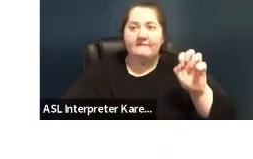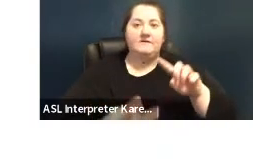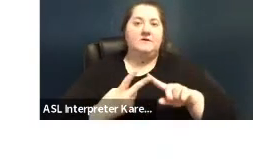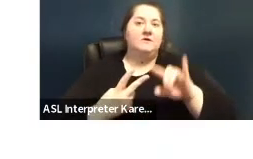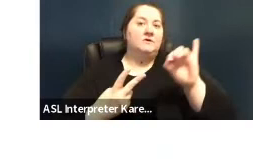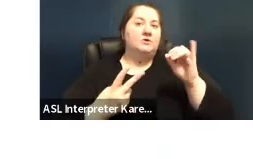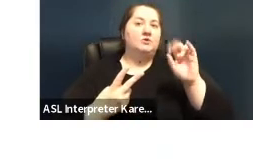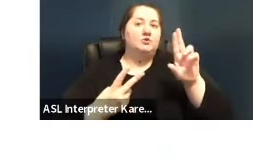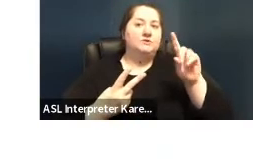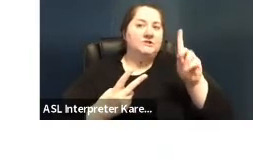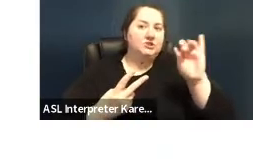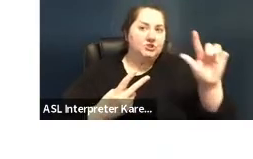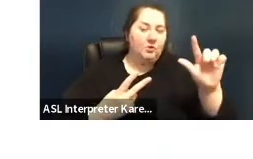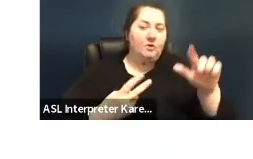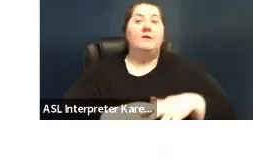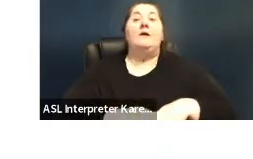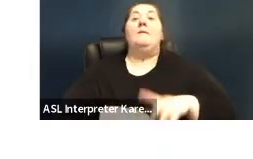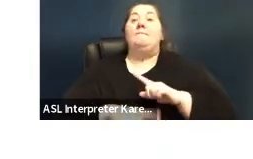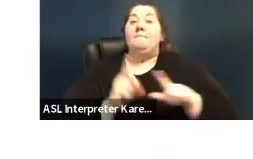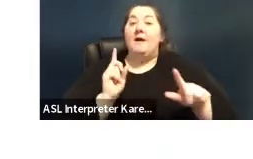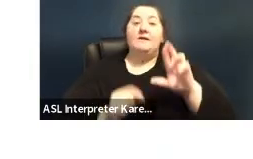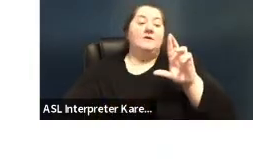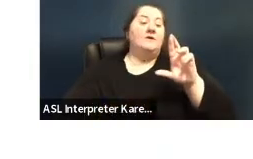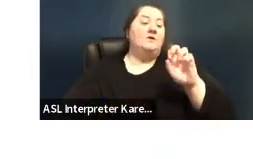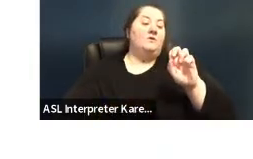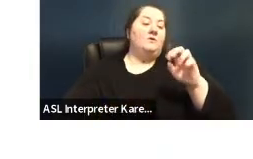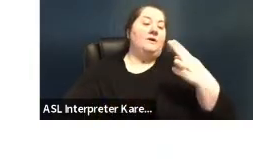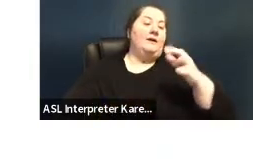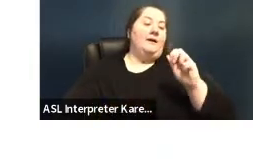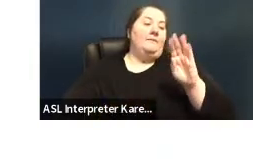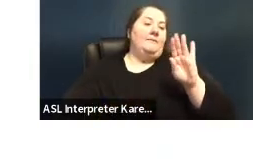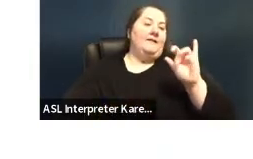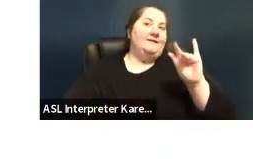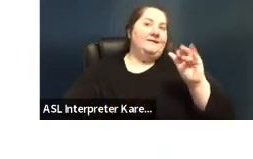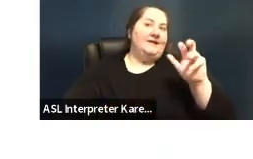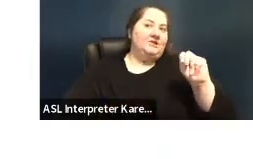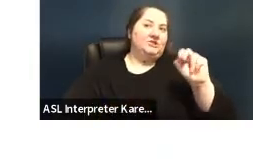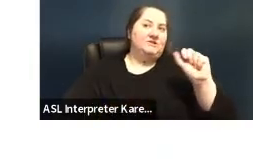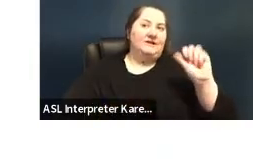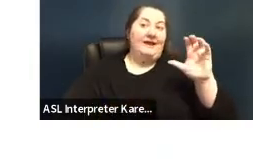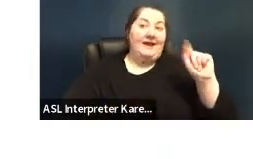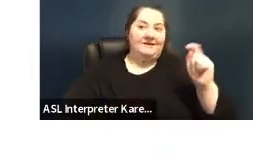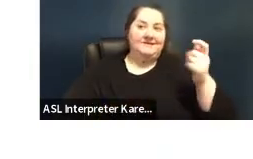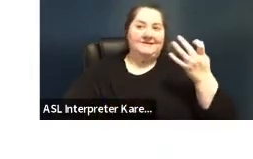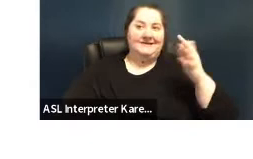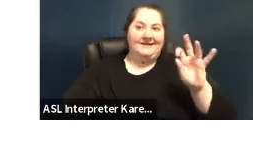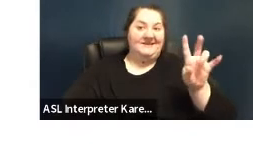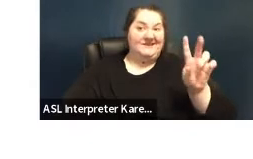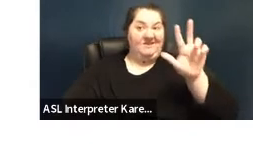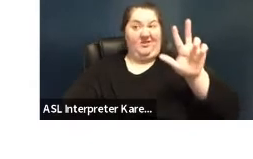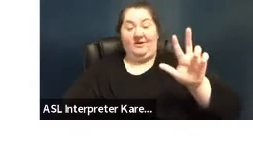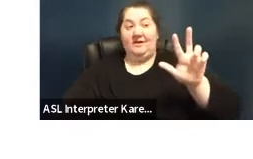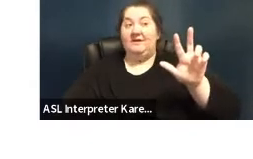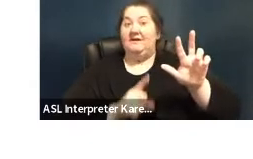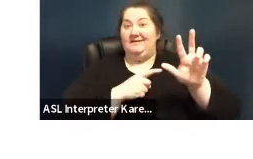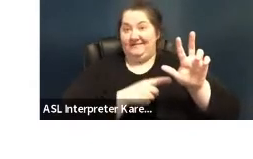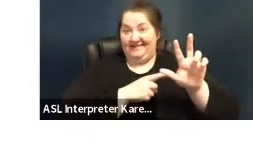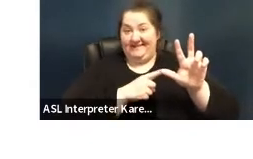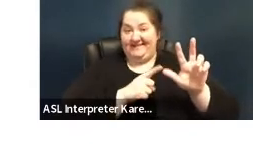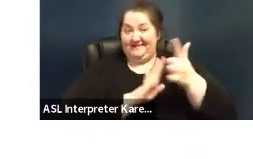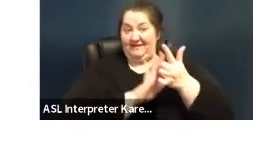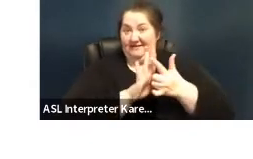branches. Now, the Rehabilitation Act of 1973, so again, a law that existed in this case long before the